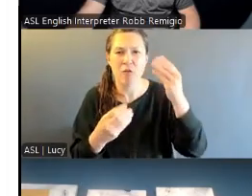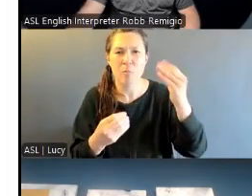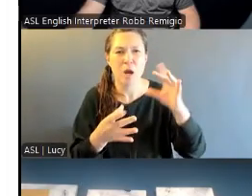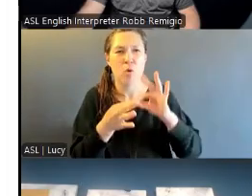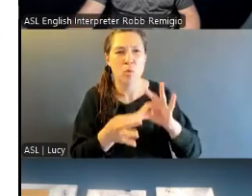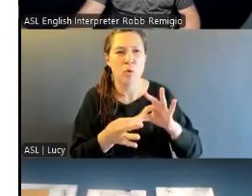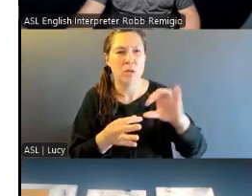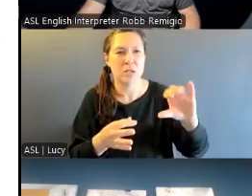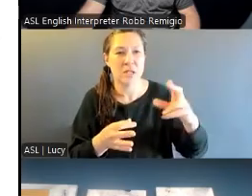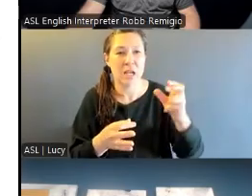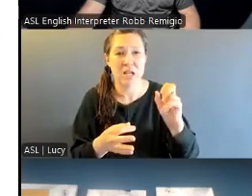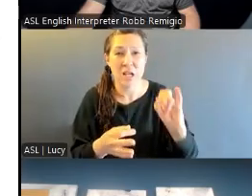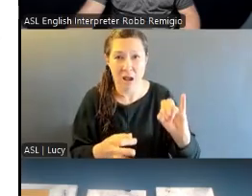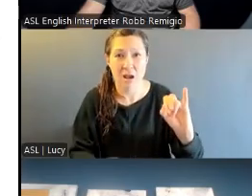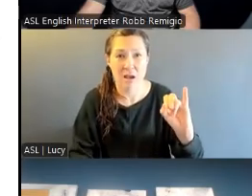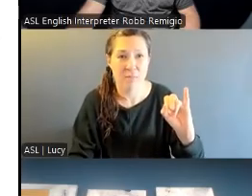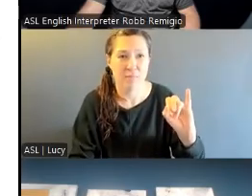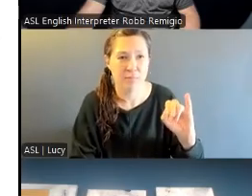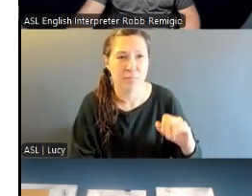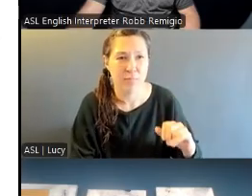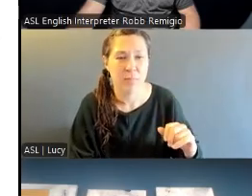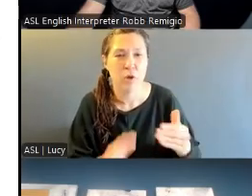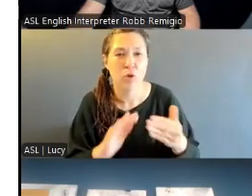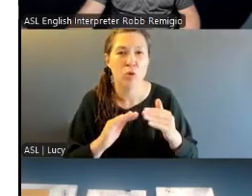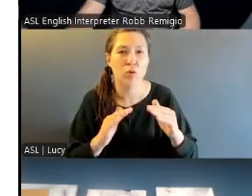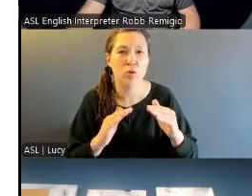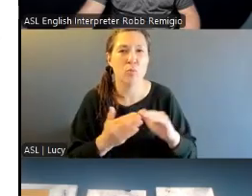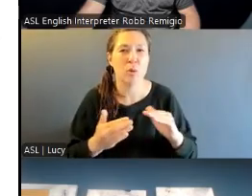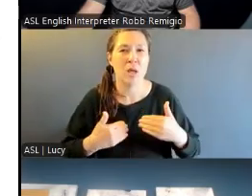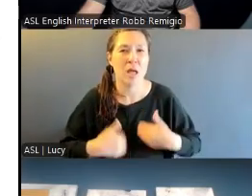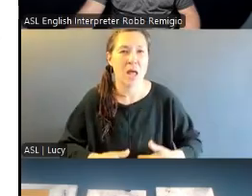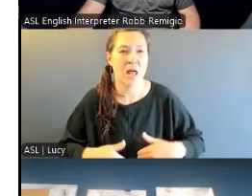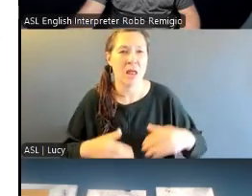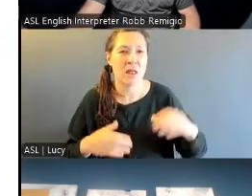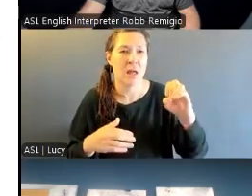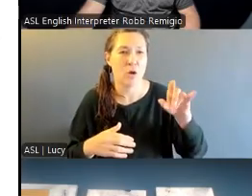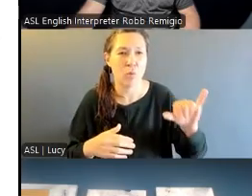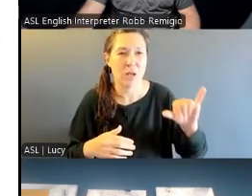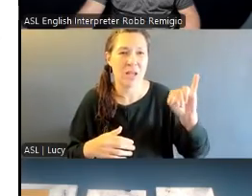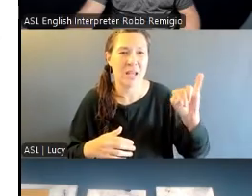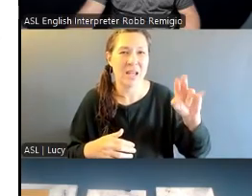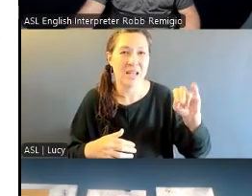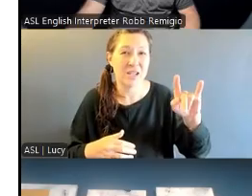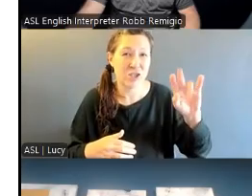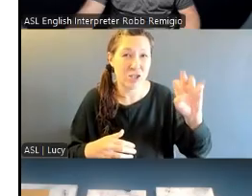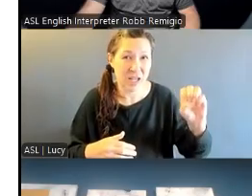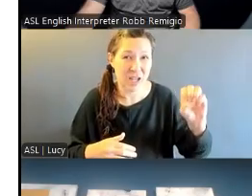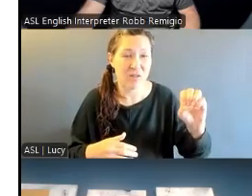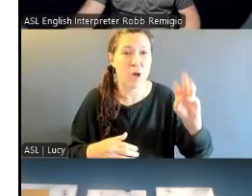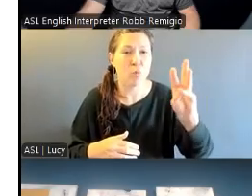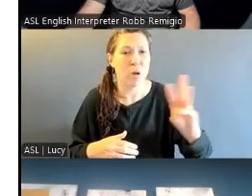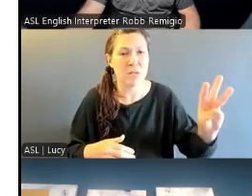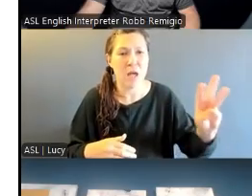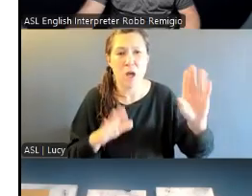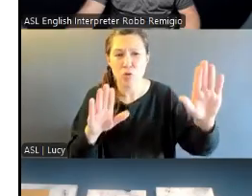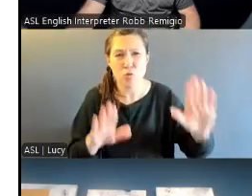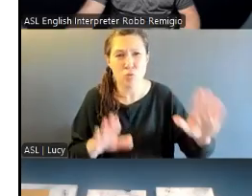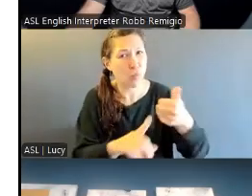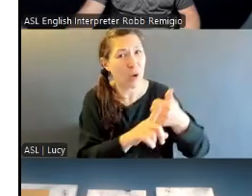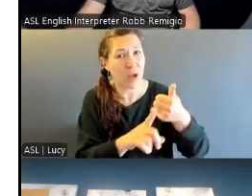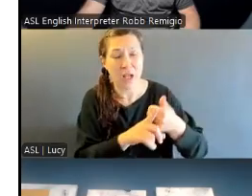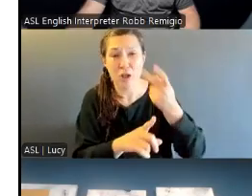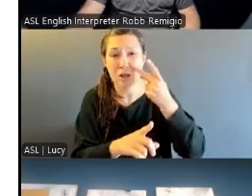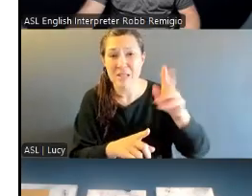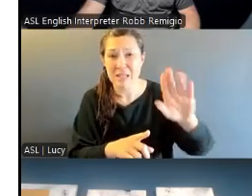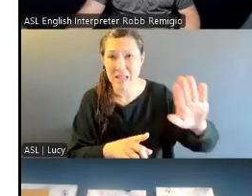Equity Initiative too. You see the website there on the right. It's a really wonderful site if you haven't visited it too, because it